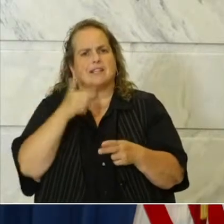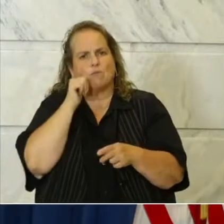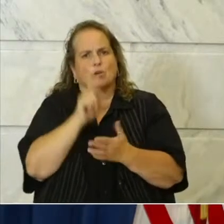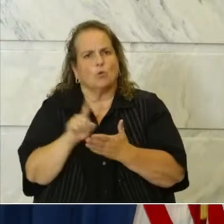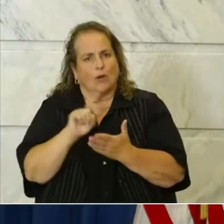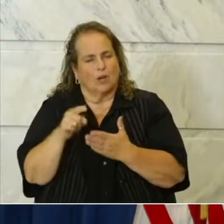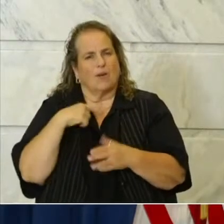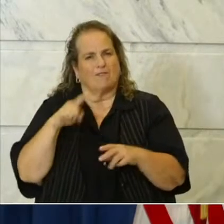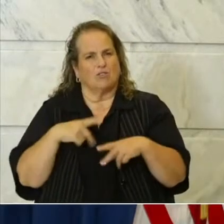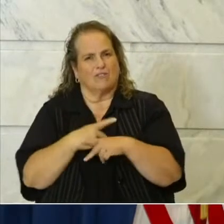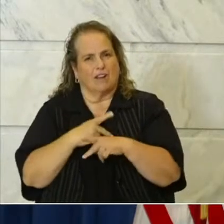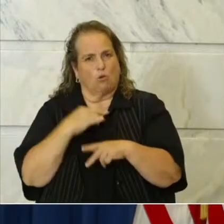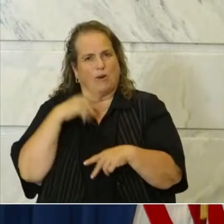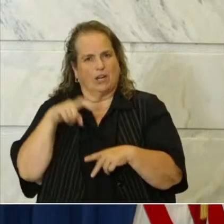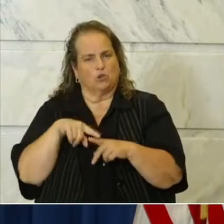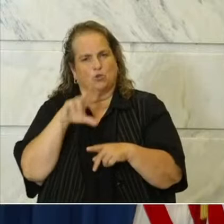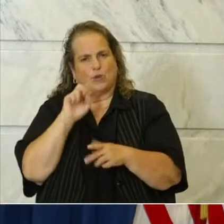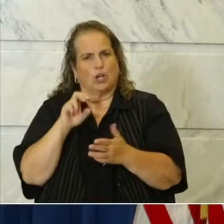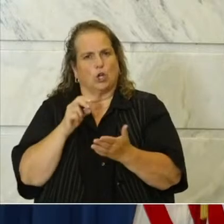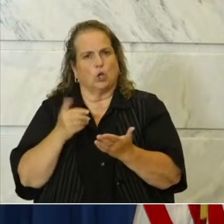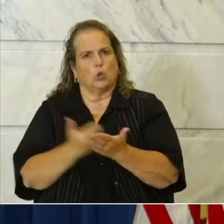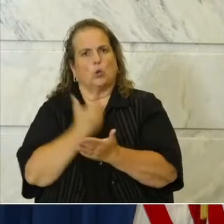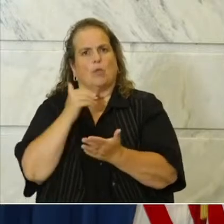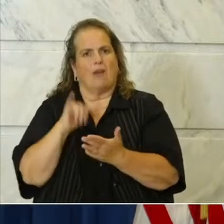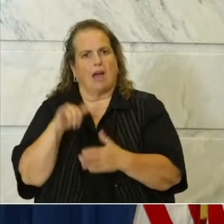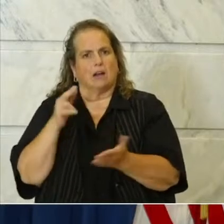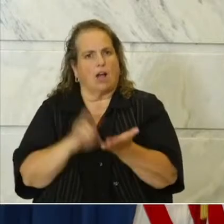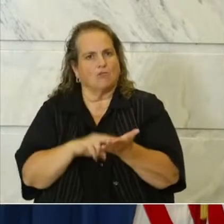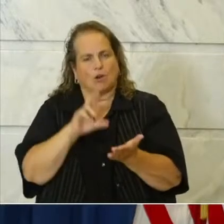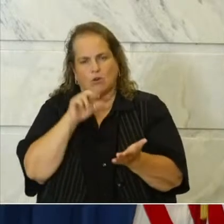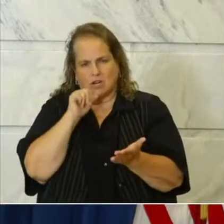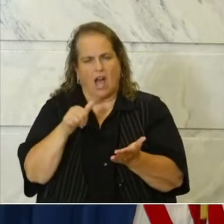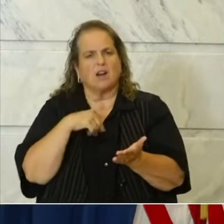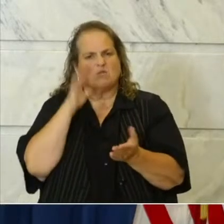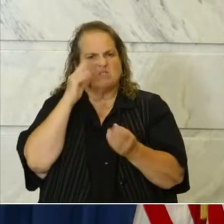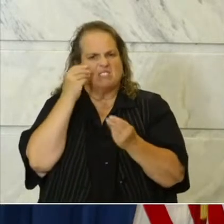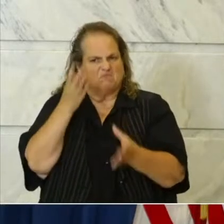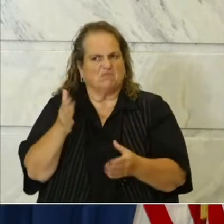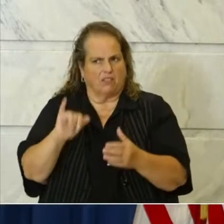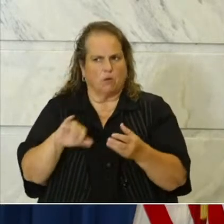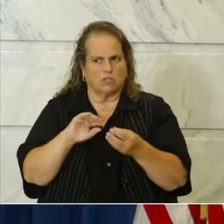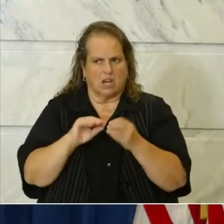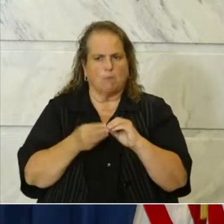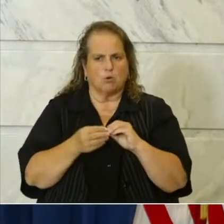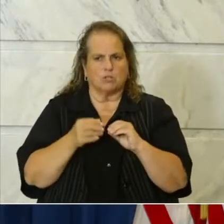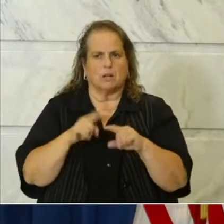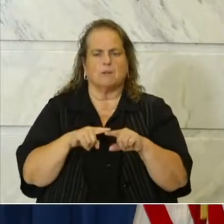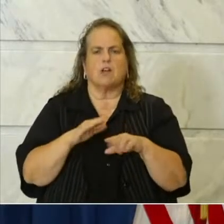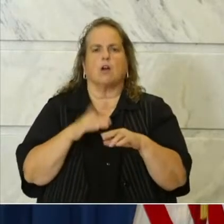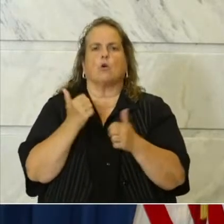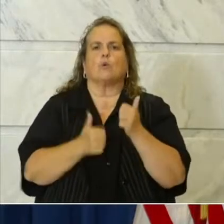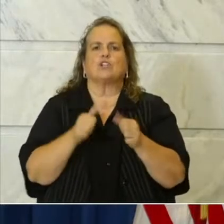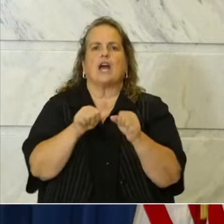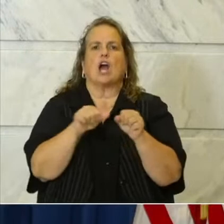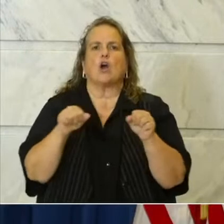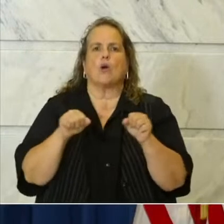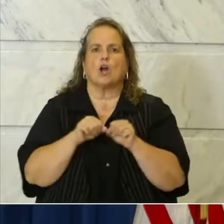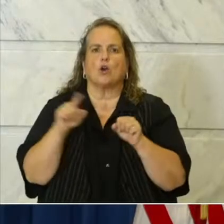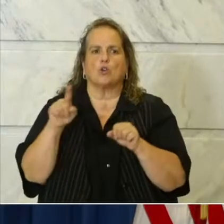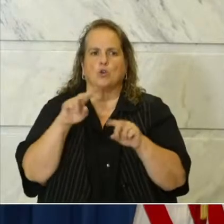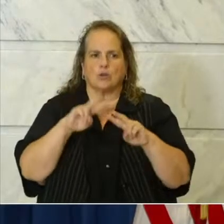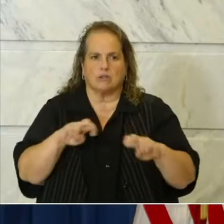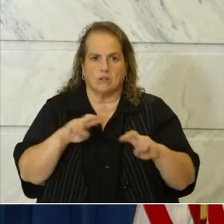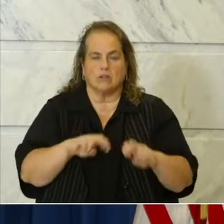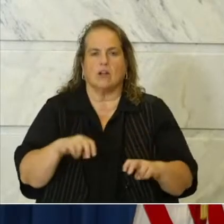renew that contract, and we'll get you the numbers. It depends on which area you're looking at. I know we're